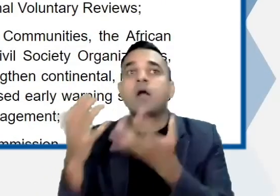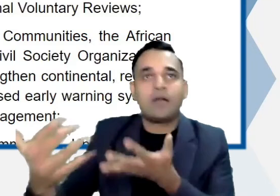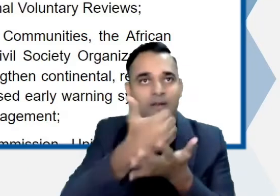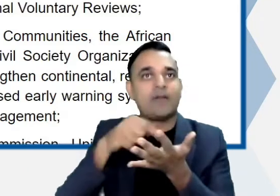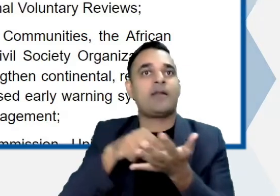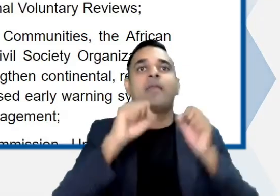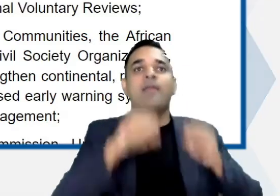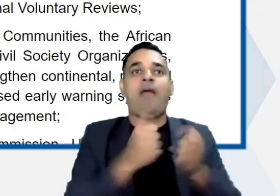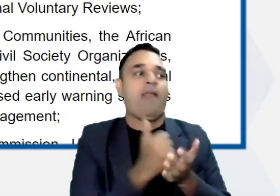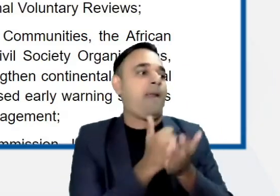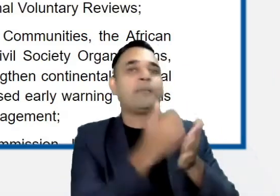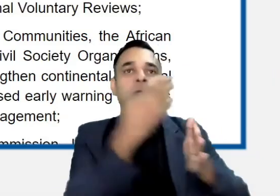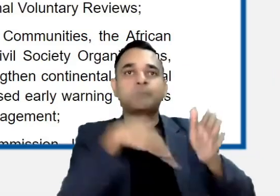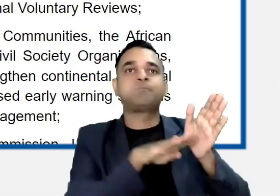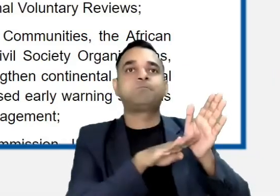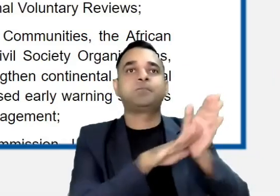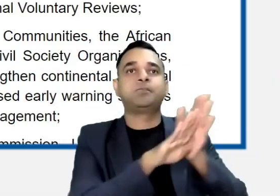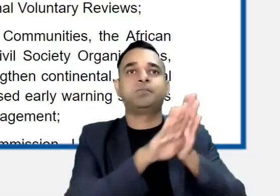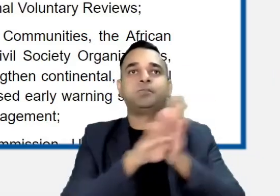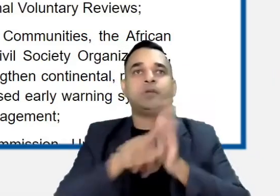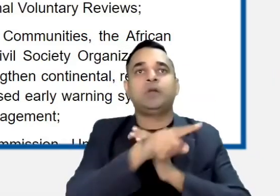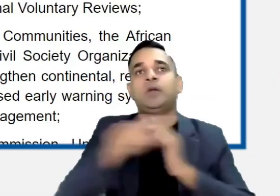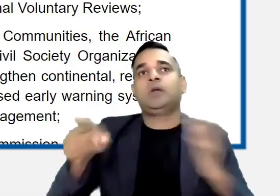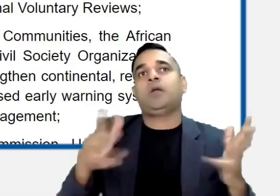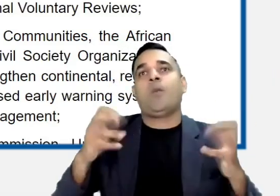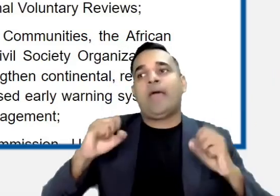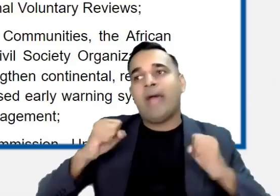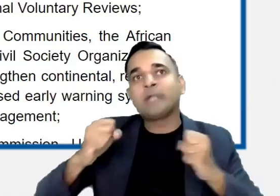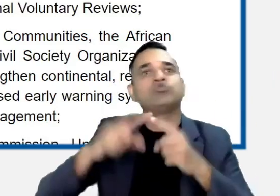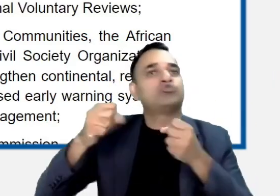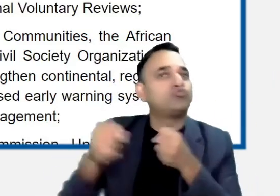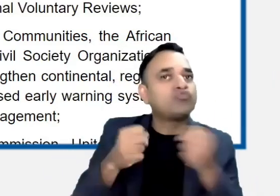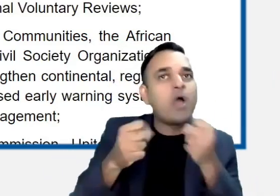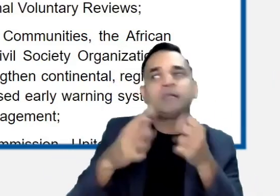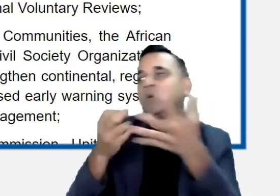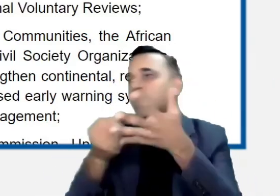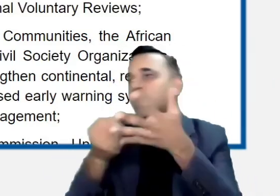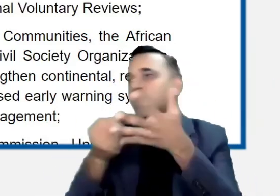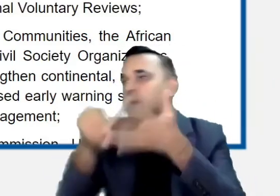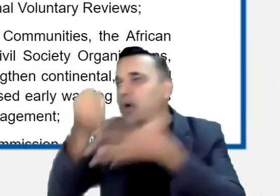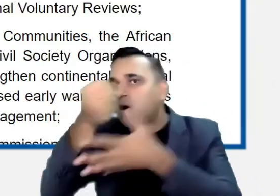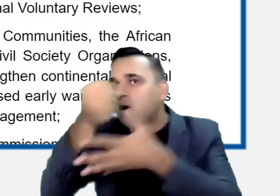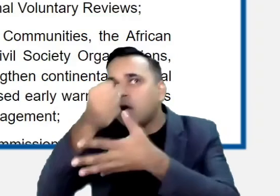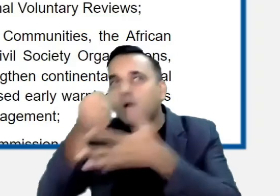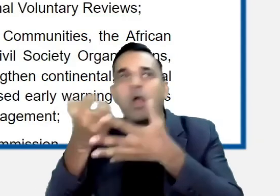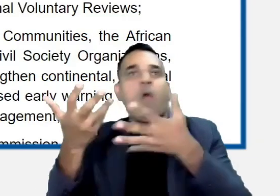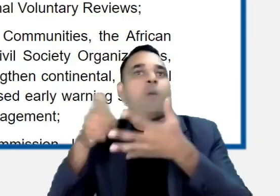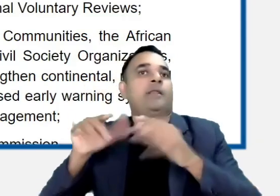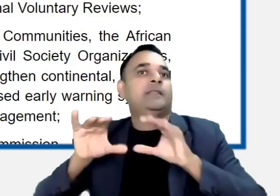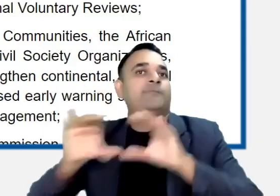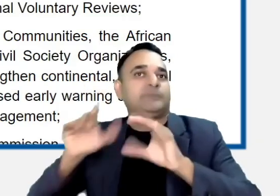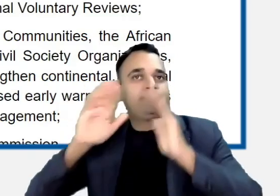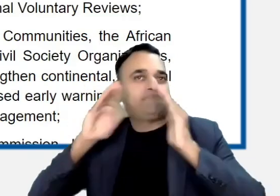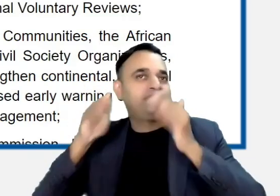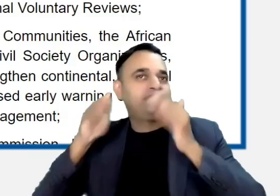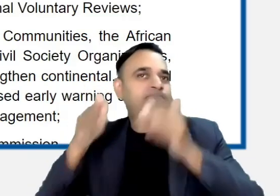and follow up on the outcomes of the Africa Regional Forum on Sustainable Development and Climate Change and Development